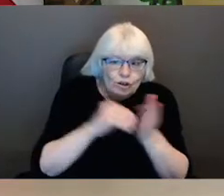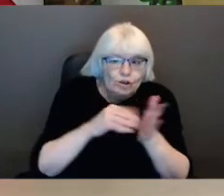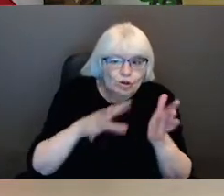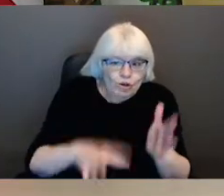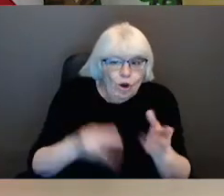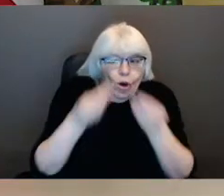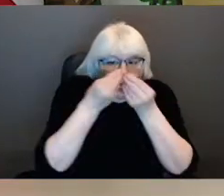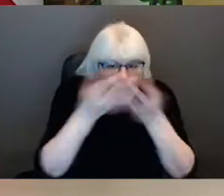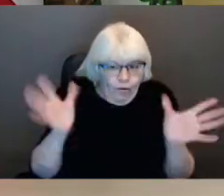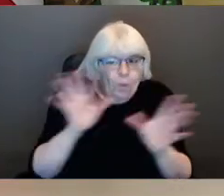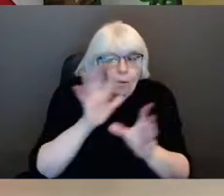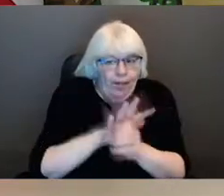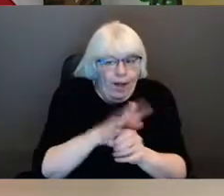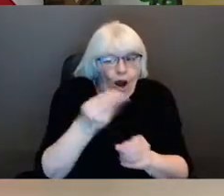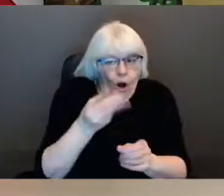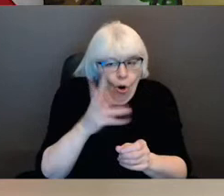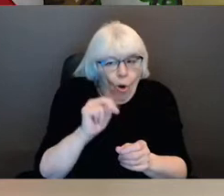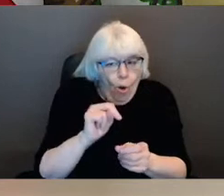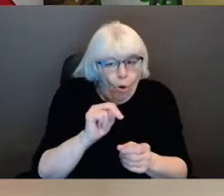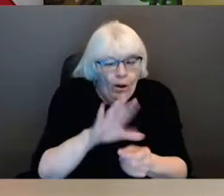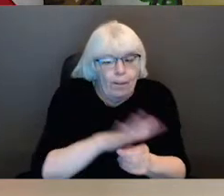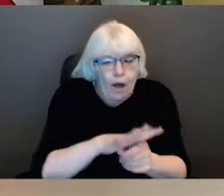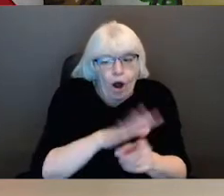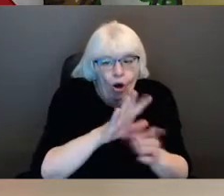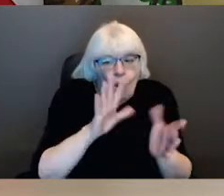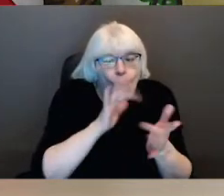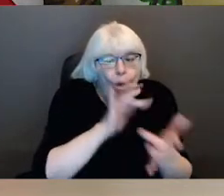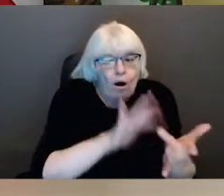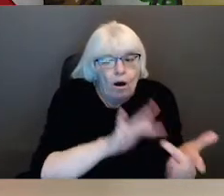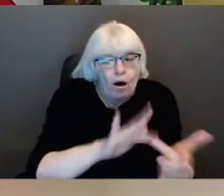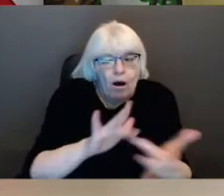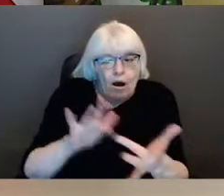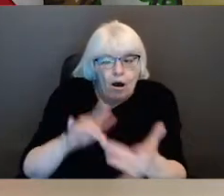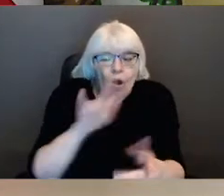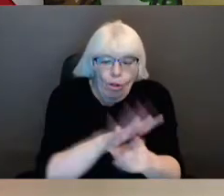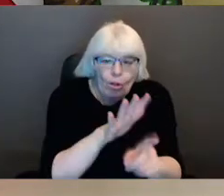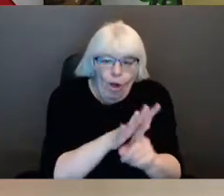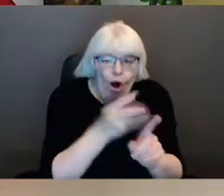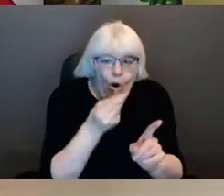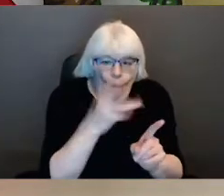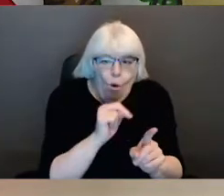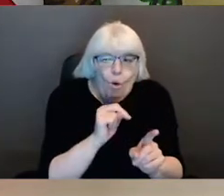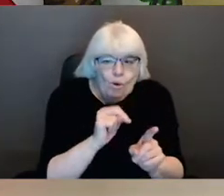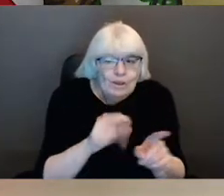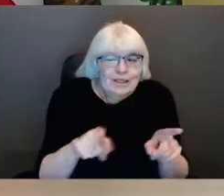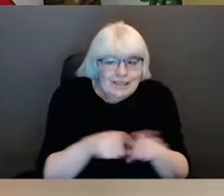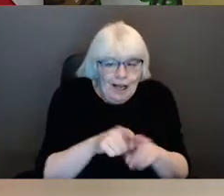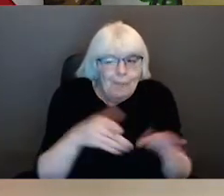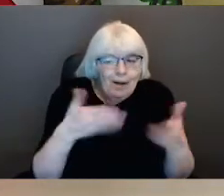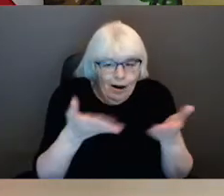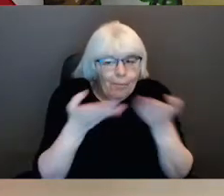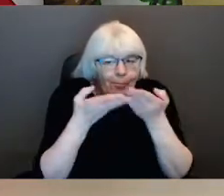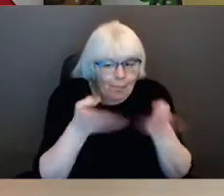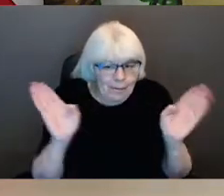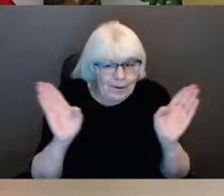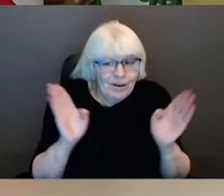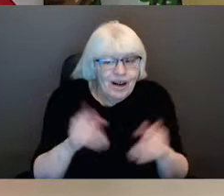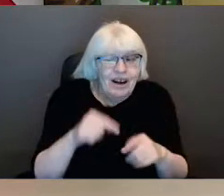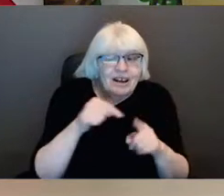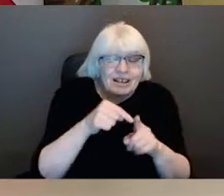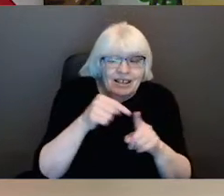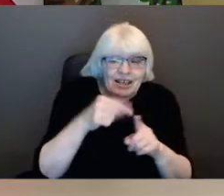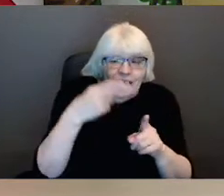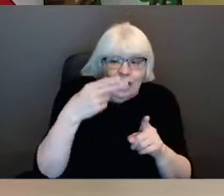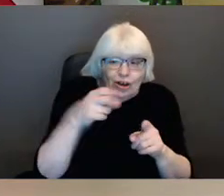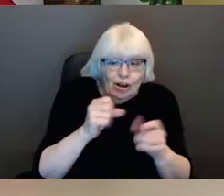general public. So there'll be a little bit of a dual role there, which makes sense. The high school student should be able to tell you who they had